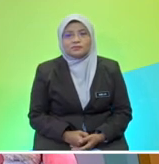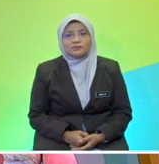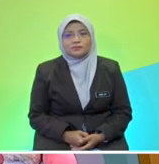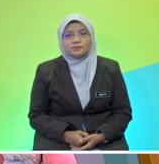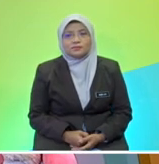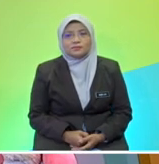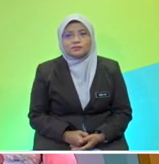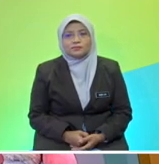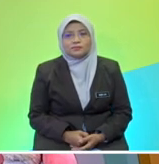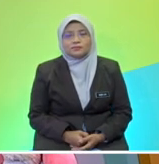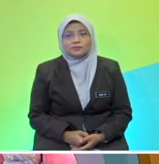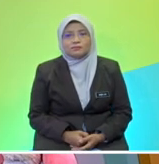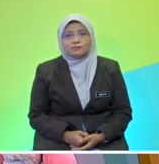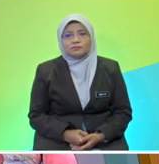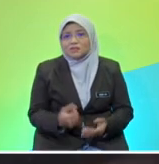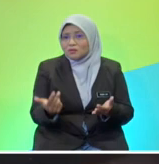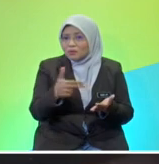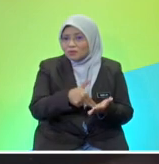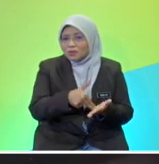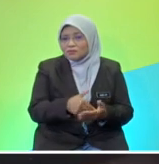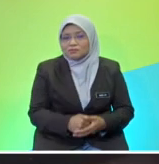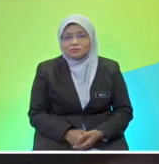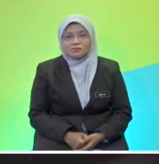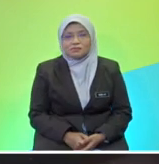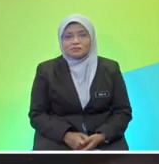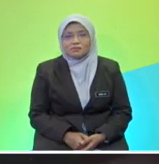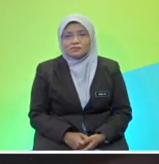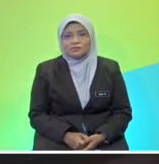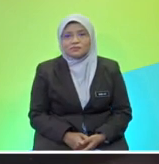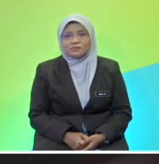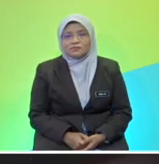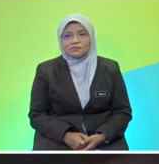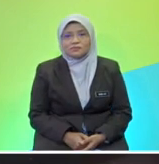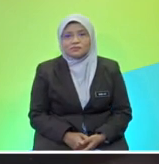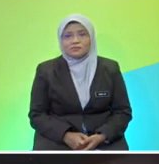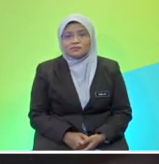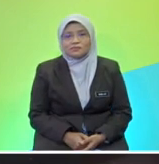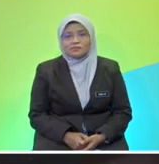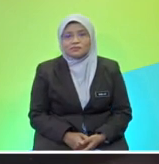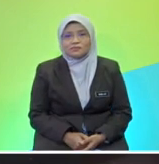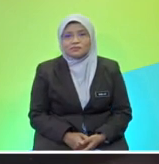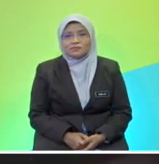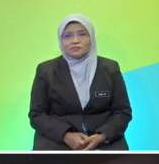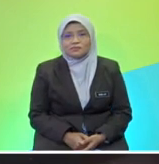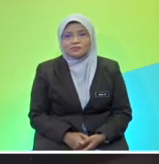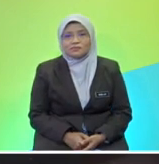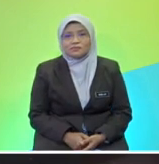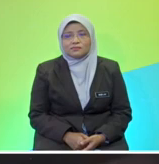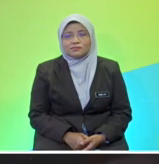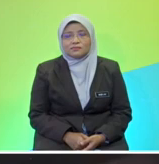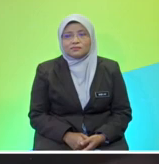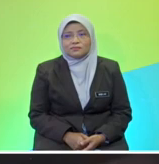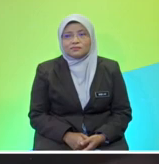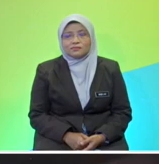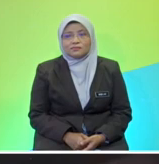repeat? I would like you to point at your toys and name it. Okay, let's